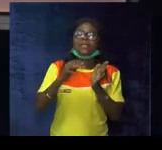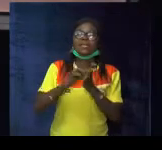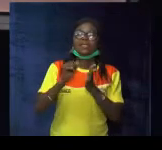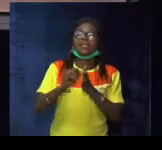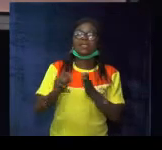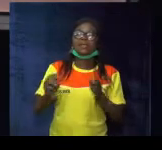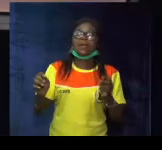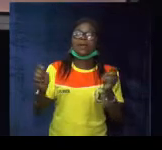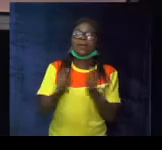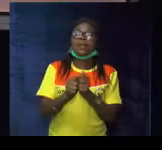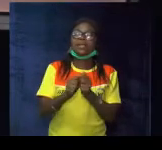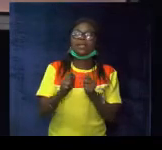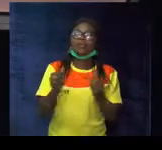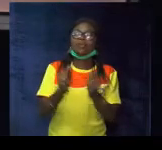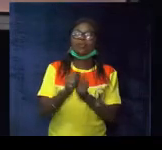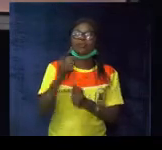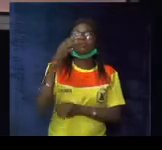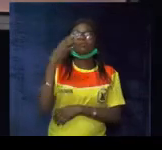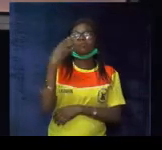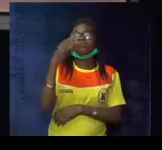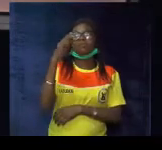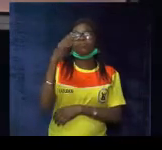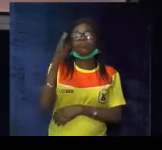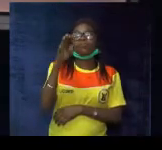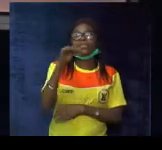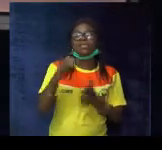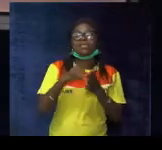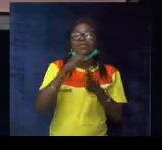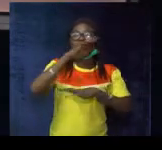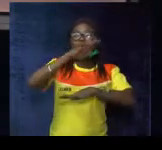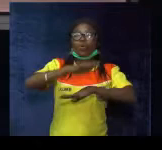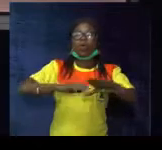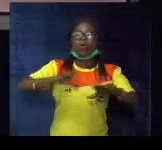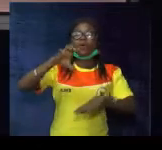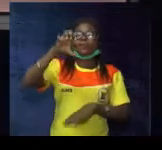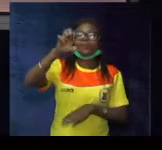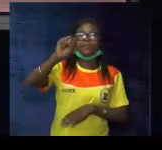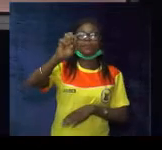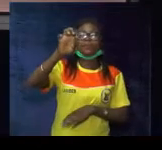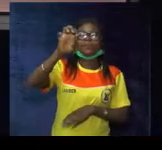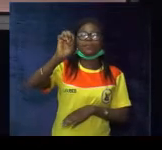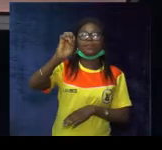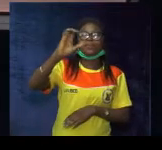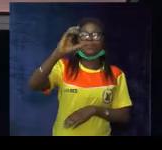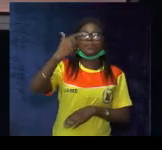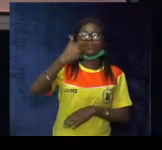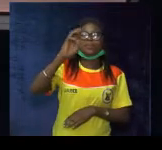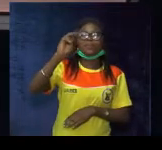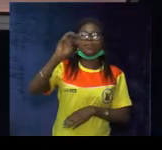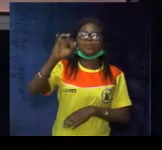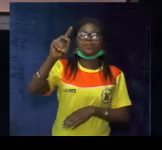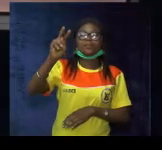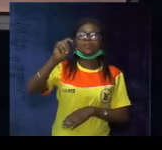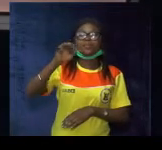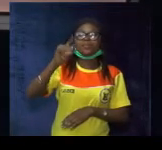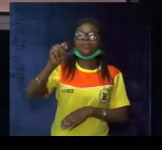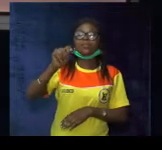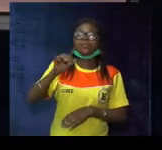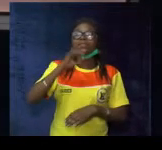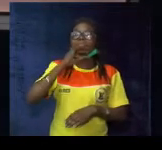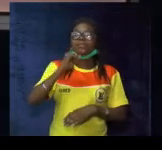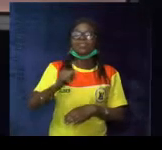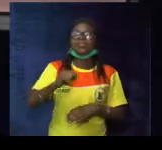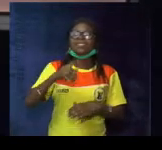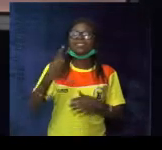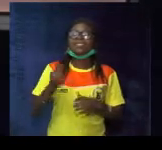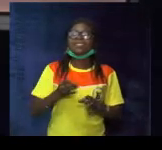chord and an arc, and that is the blue part. It is a segment. In fact, it is a minor segment, because the whole of this